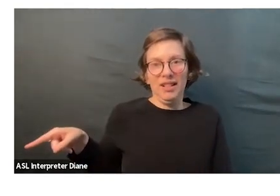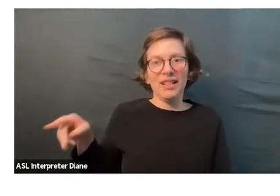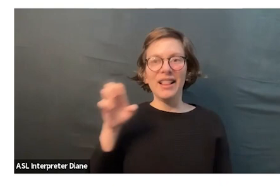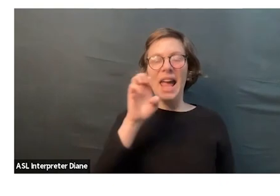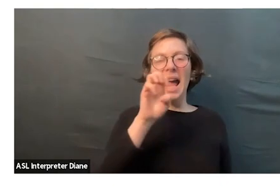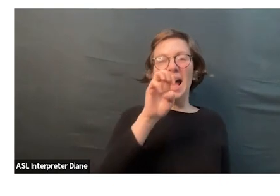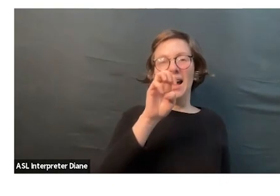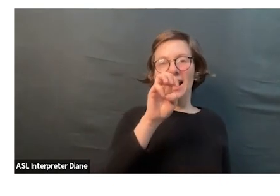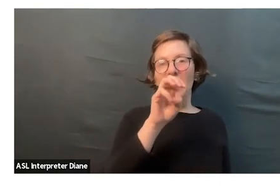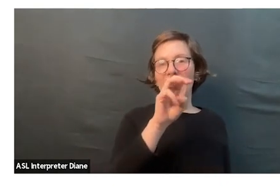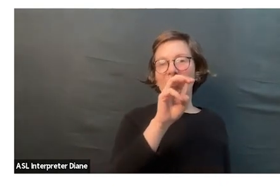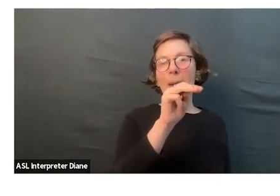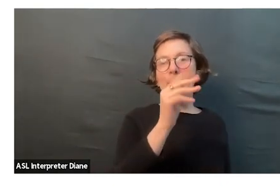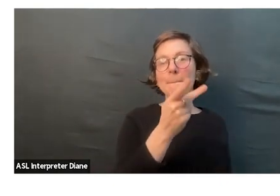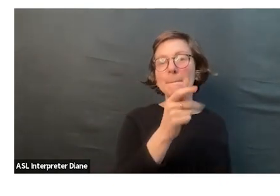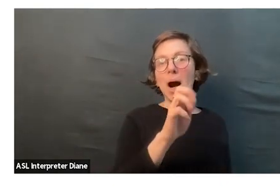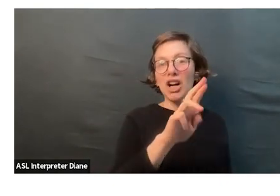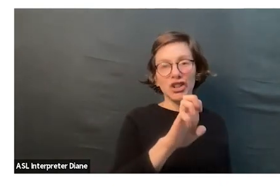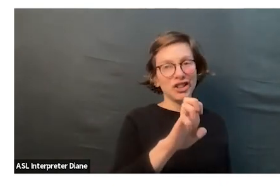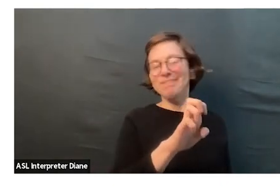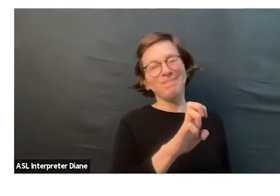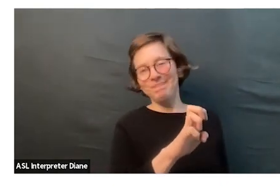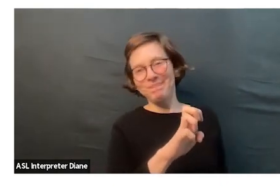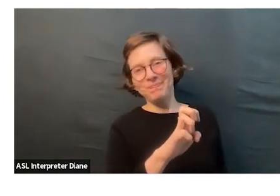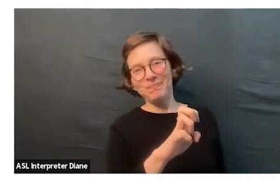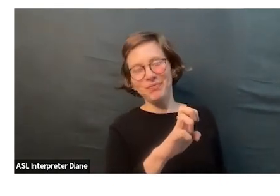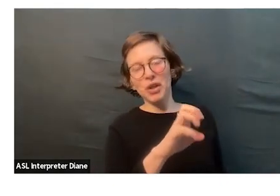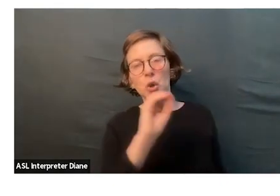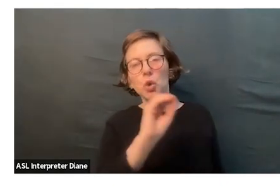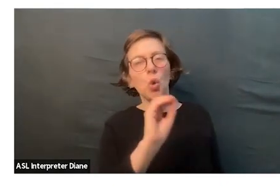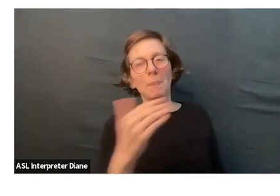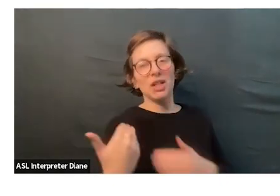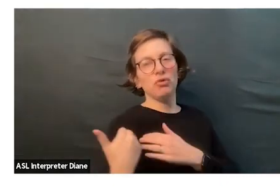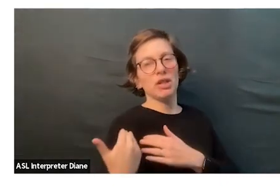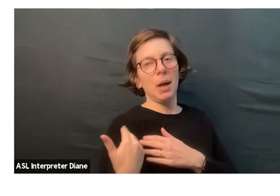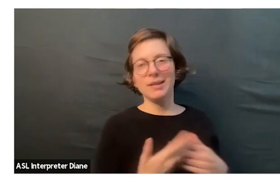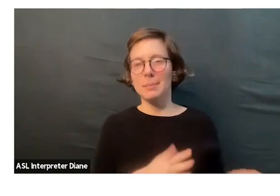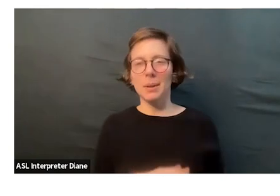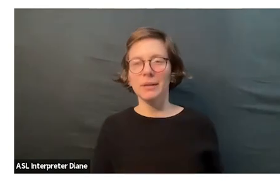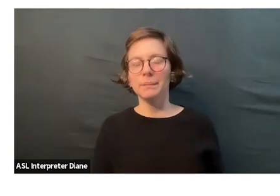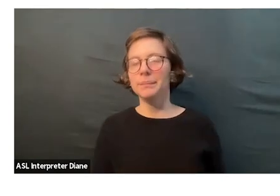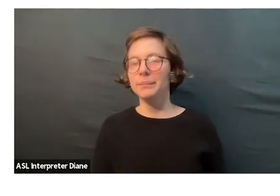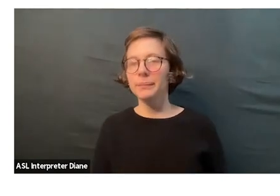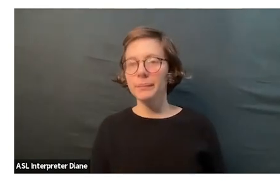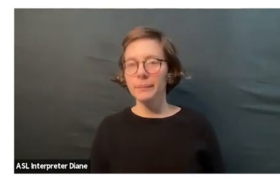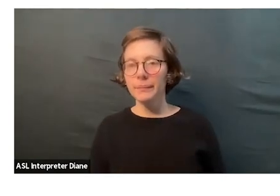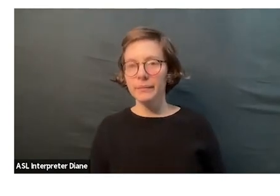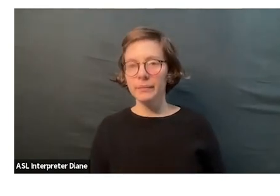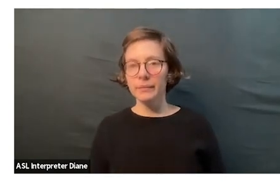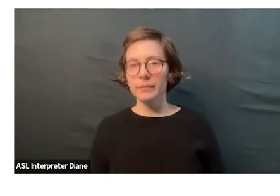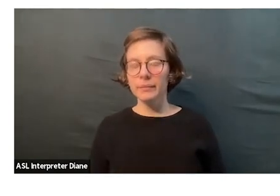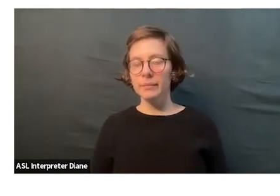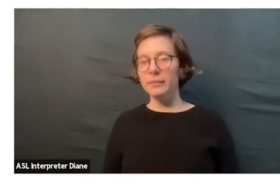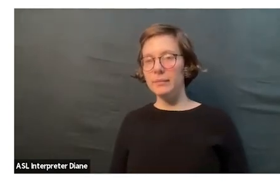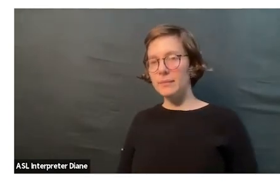why I agree with you. That's why I use that word, but also it was very hard to explain that often in a comment on Instagram. So thank